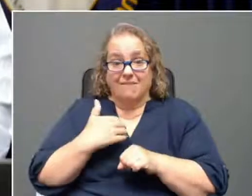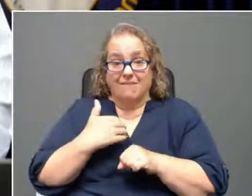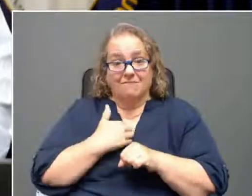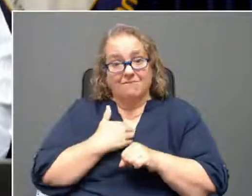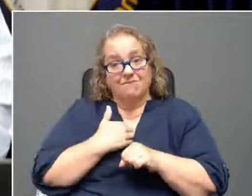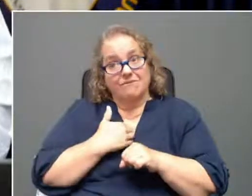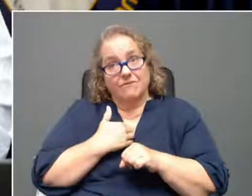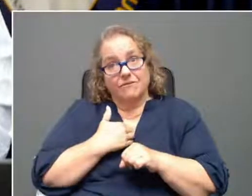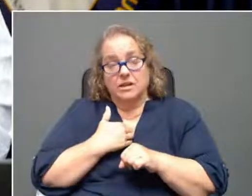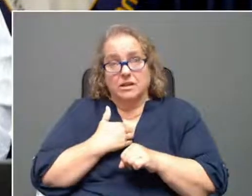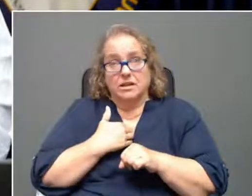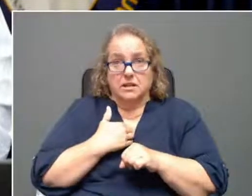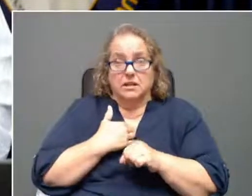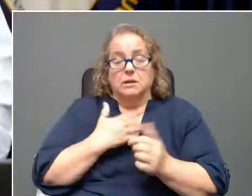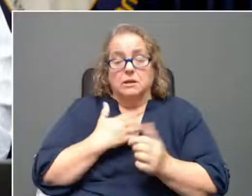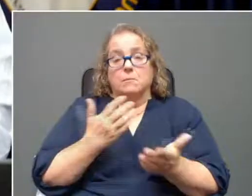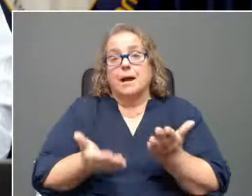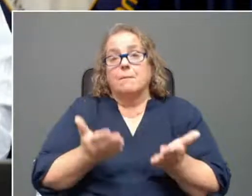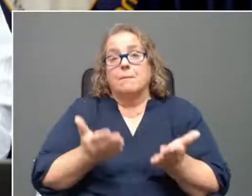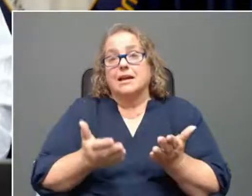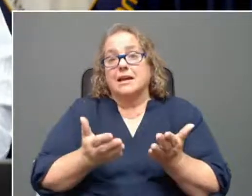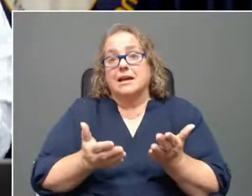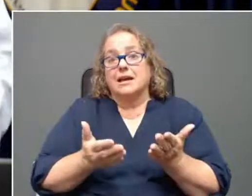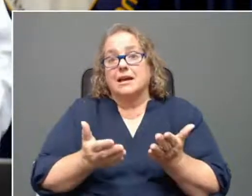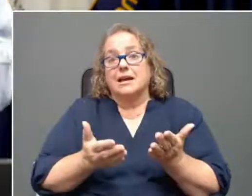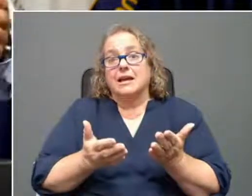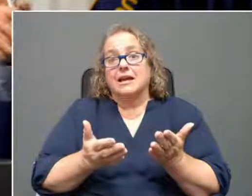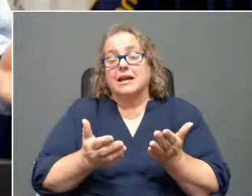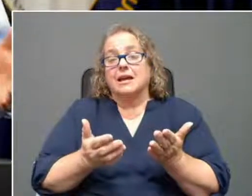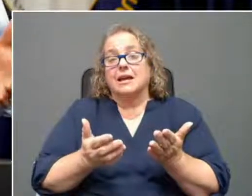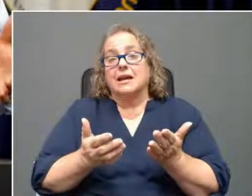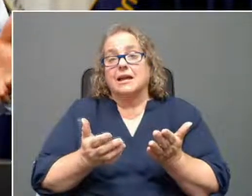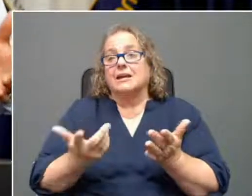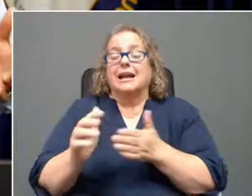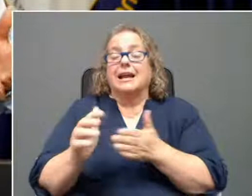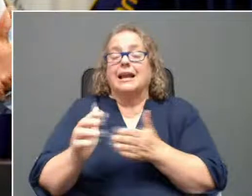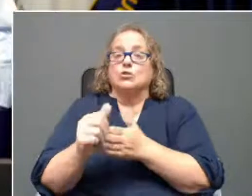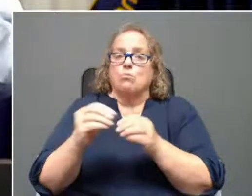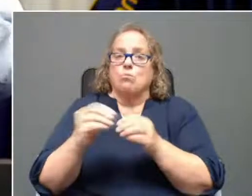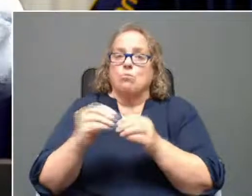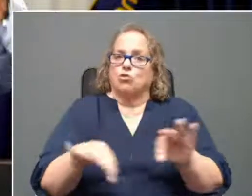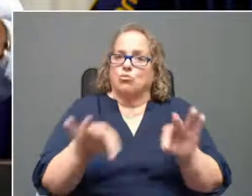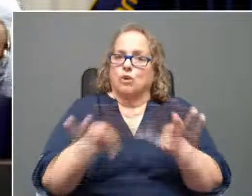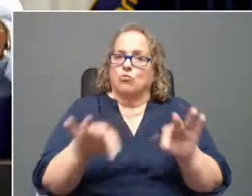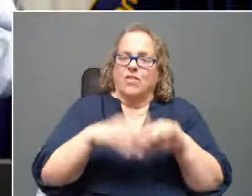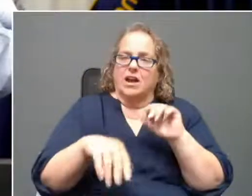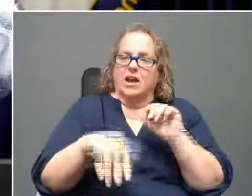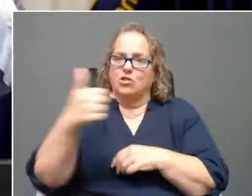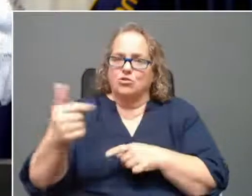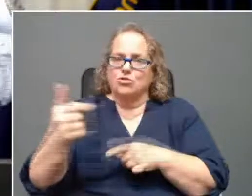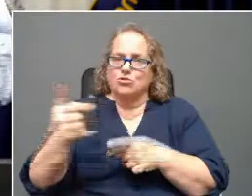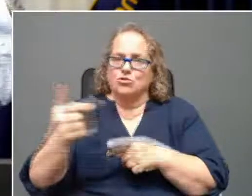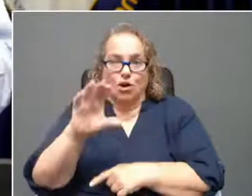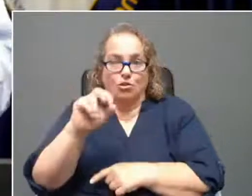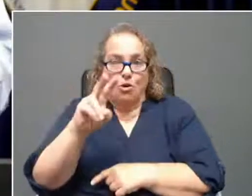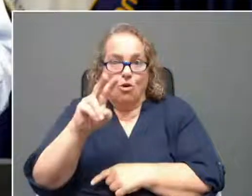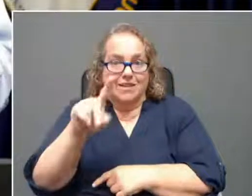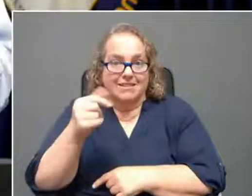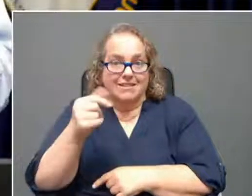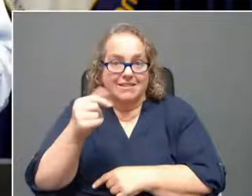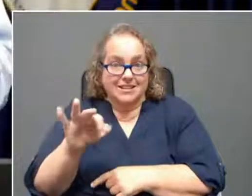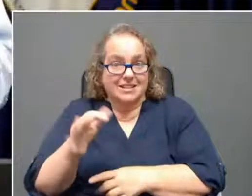been maybe had some leadership more critical than others during COVID-19, which makes people think it's